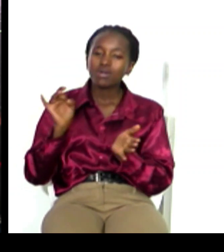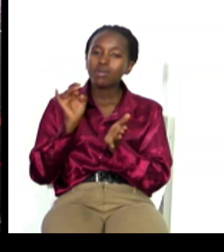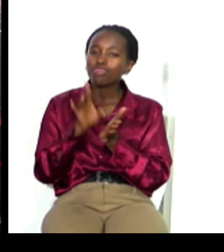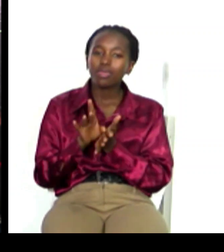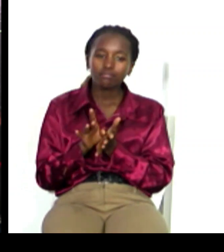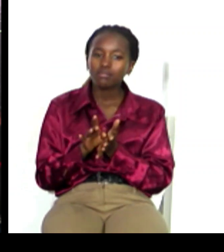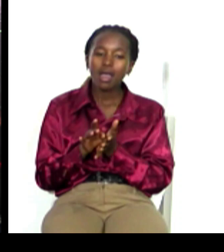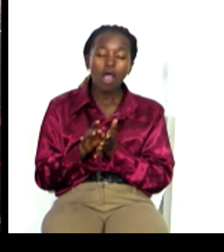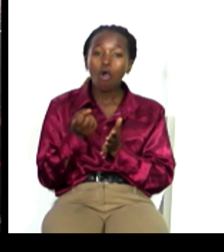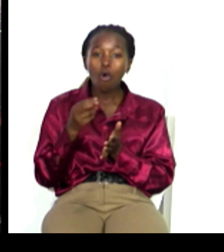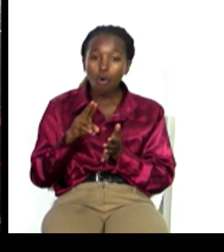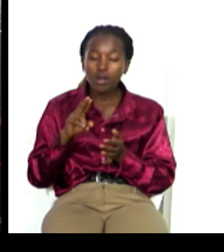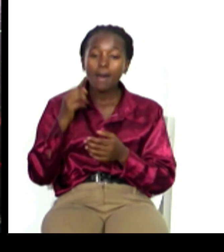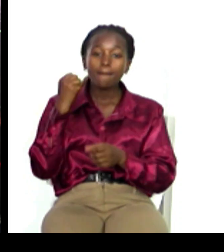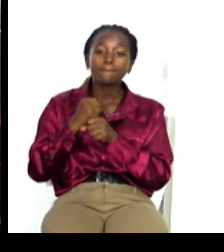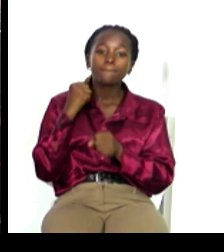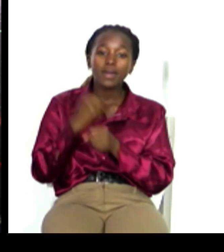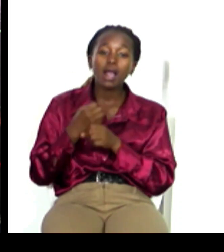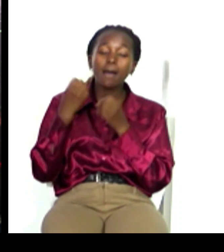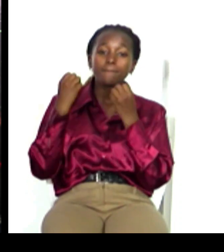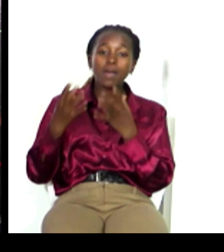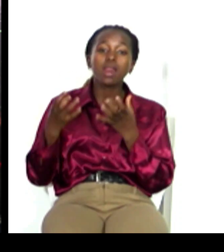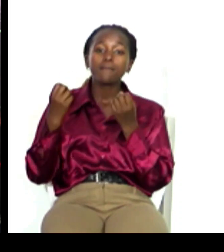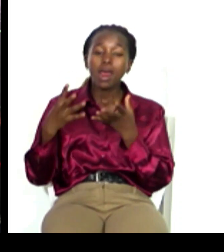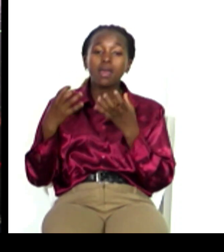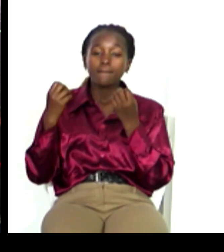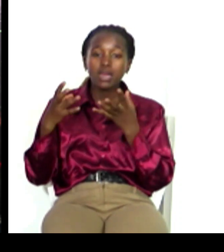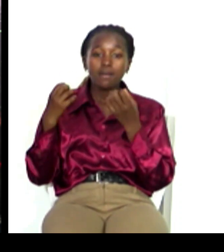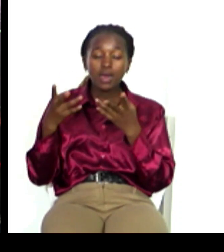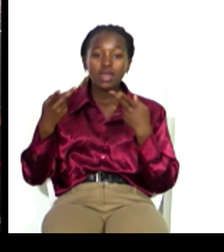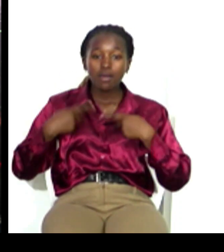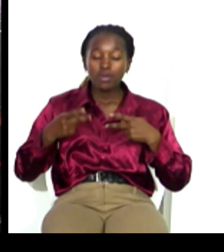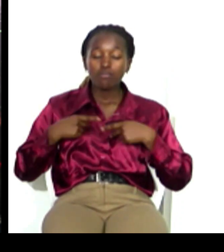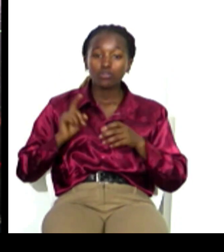hii party yake, and people are going to run out from UDA. Wanaenda